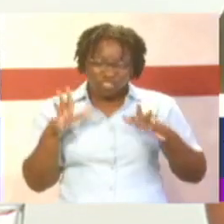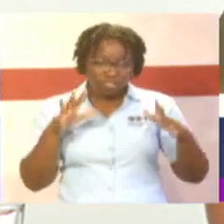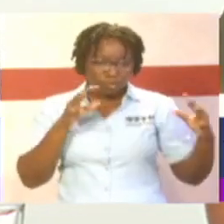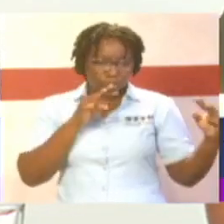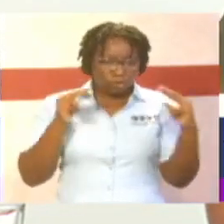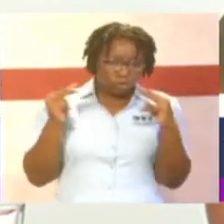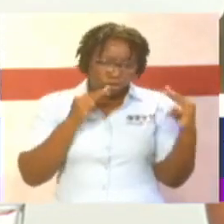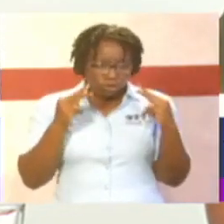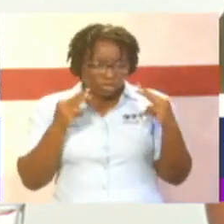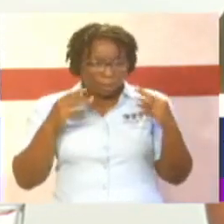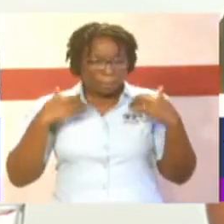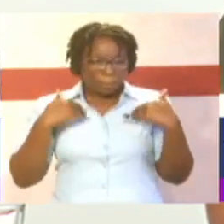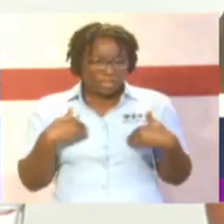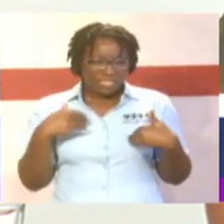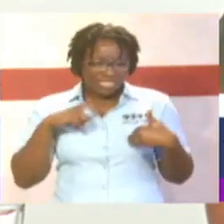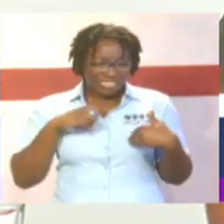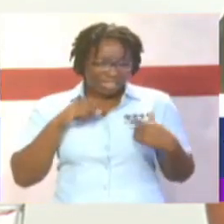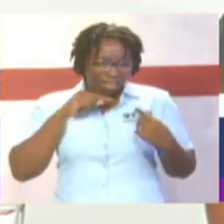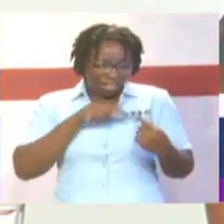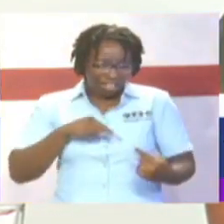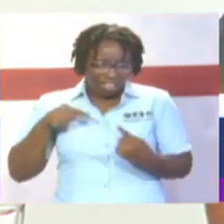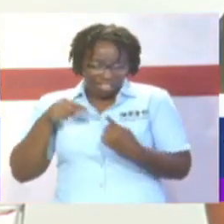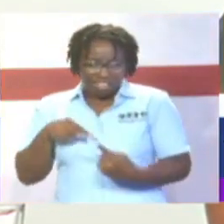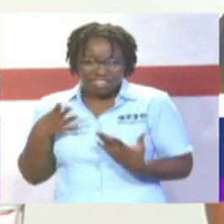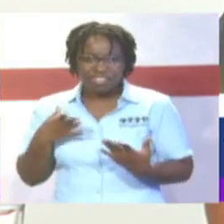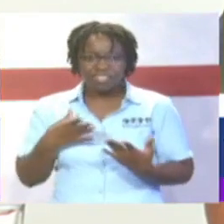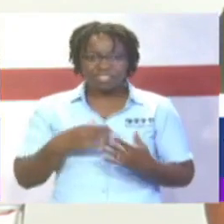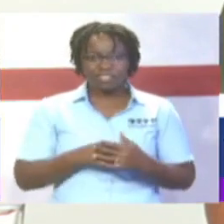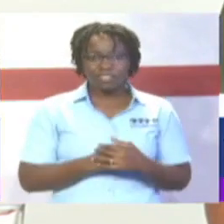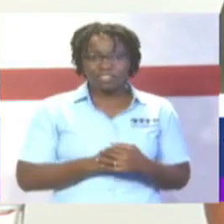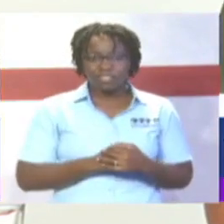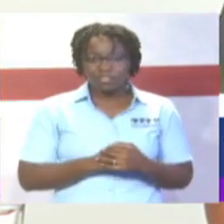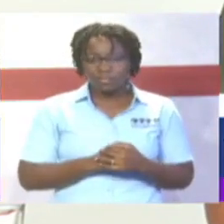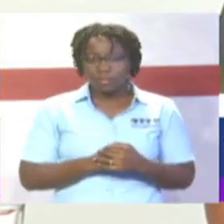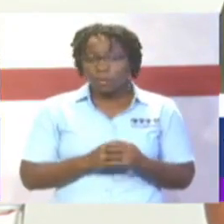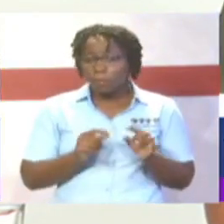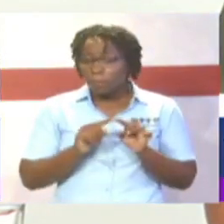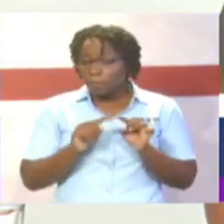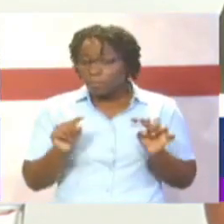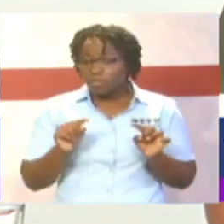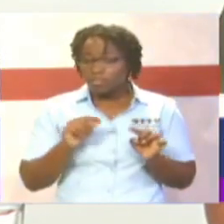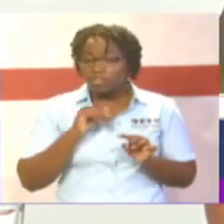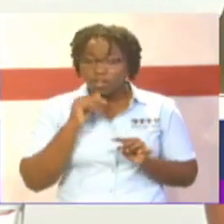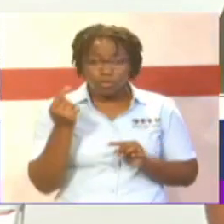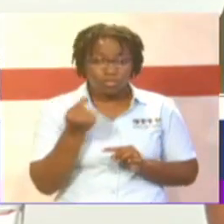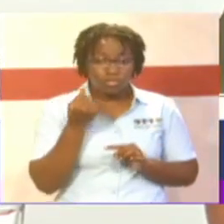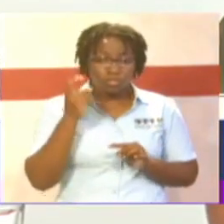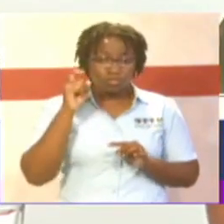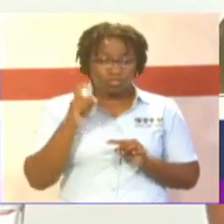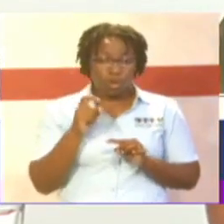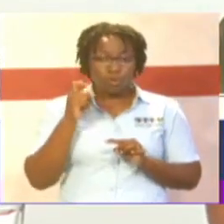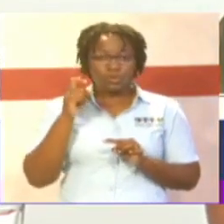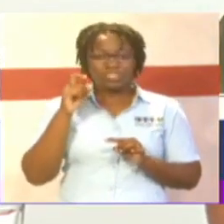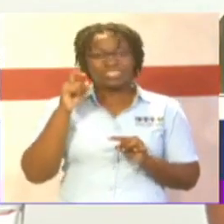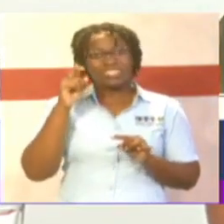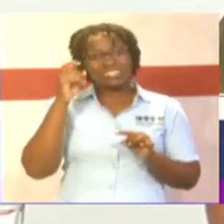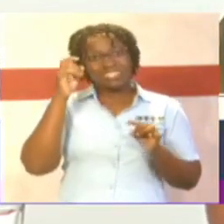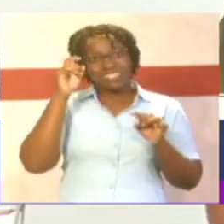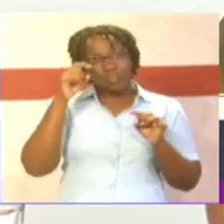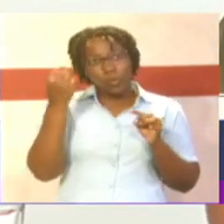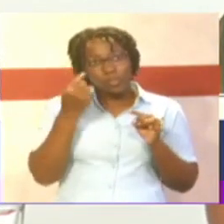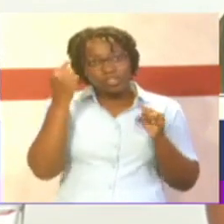through this journey with cancer to conquer and to survive. But not only do you now have to worry about dealing with